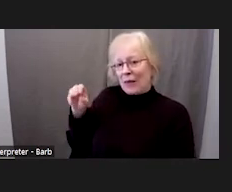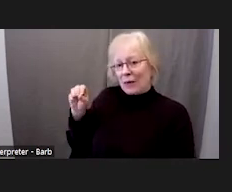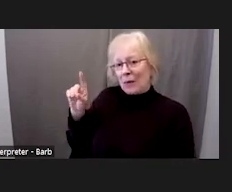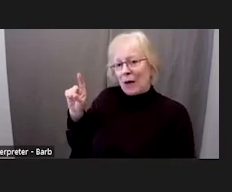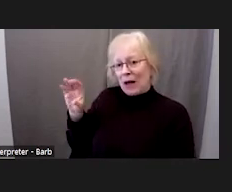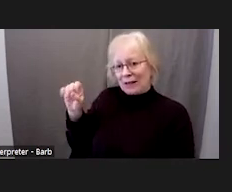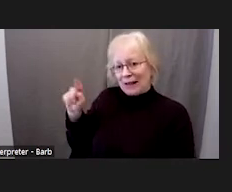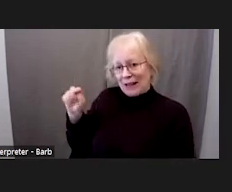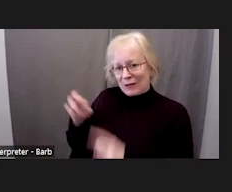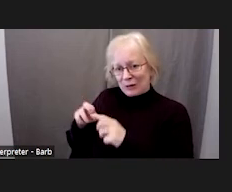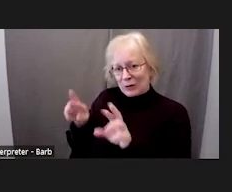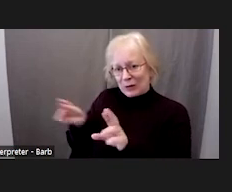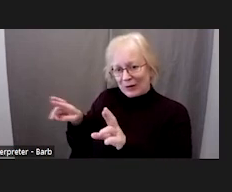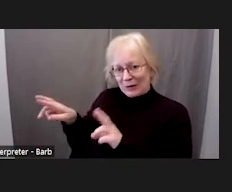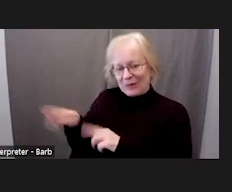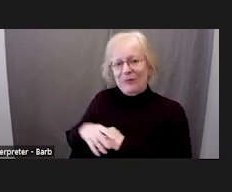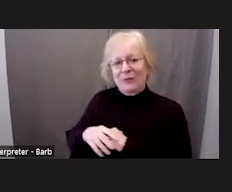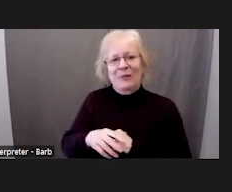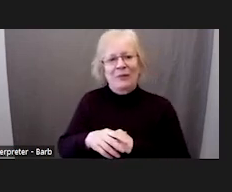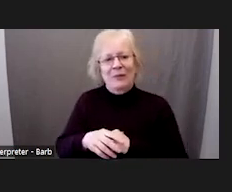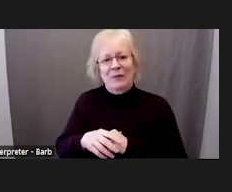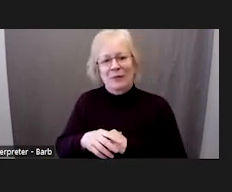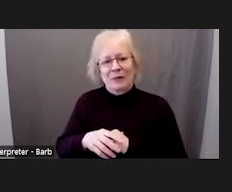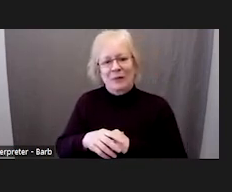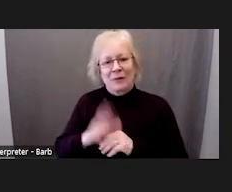John. Well, we didn't really talk about it, but